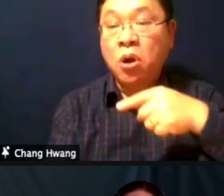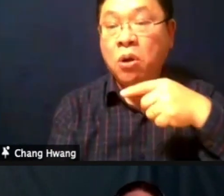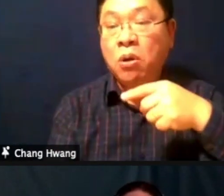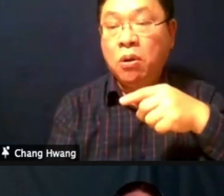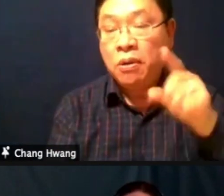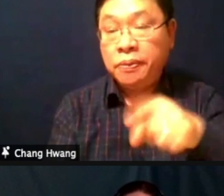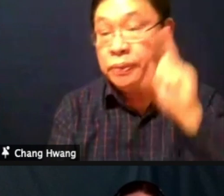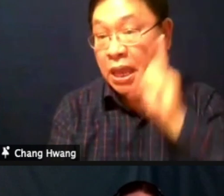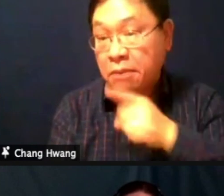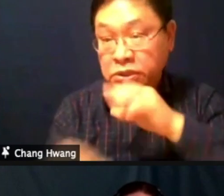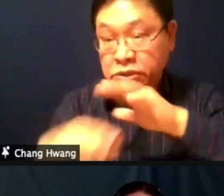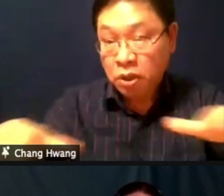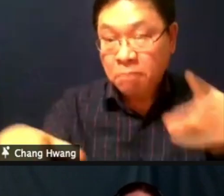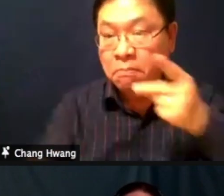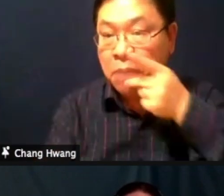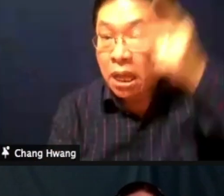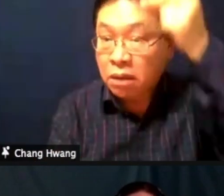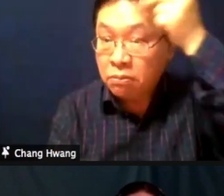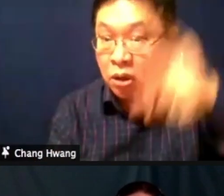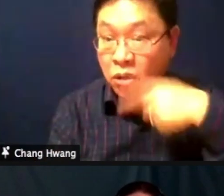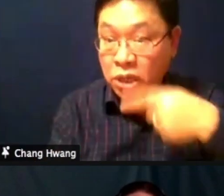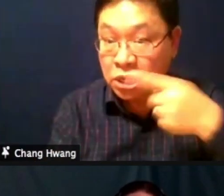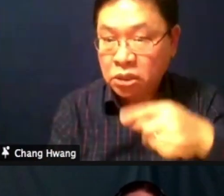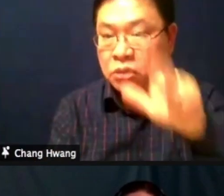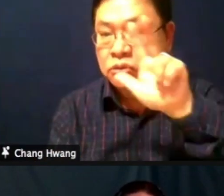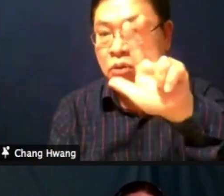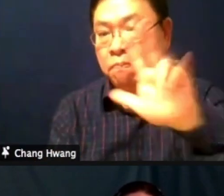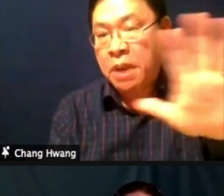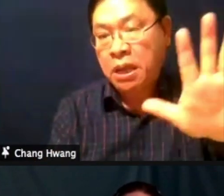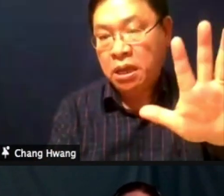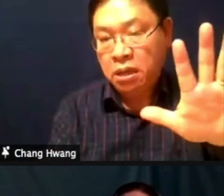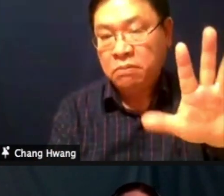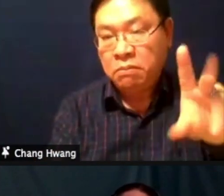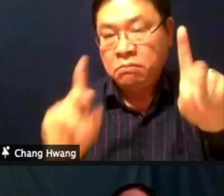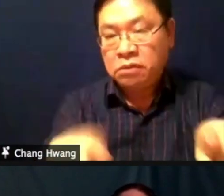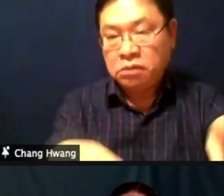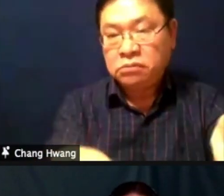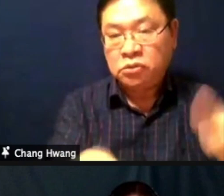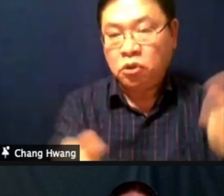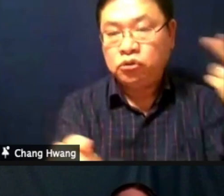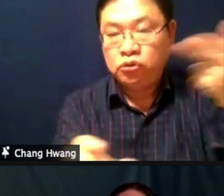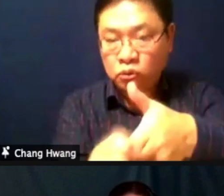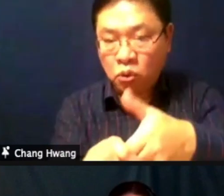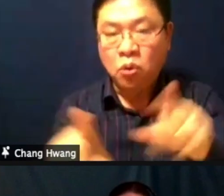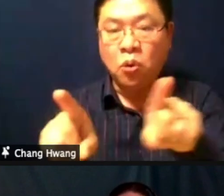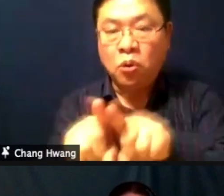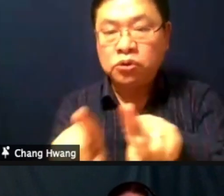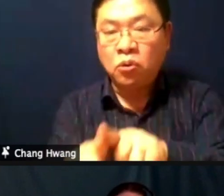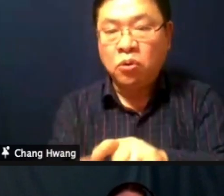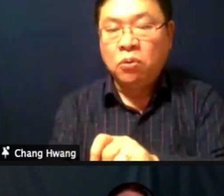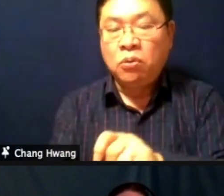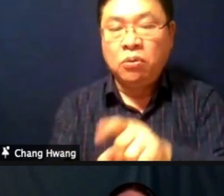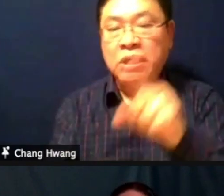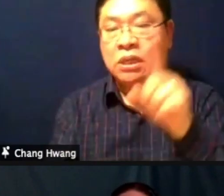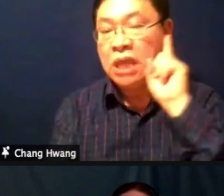would graduate and maybe go back home to their family, there wouldn't be a way for them to communicate. So parents would take the